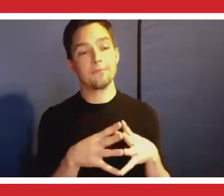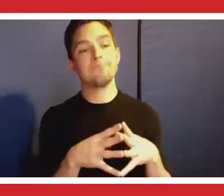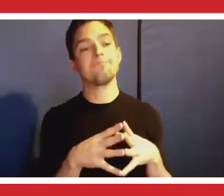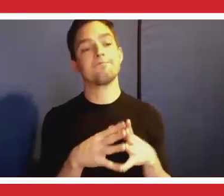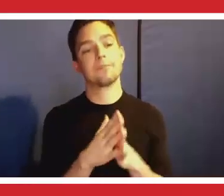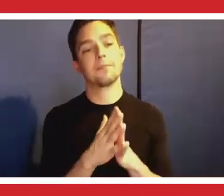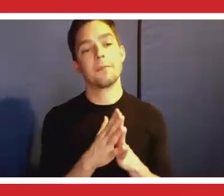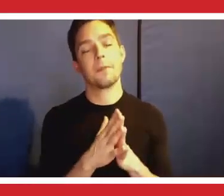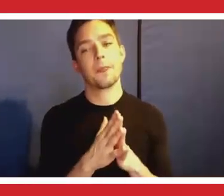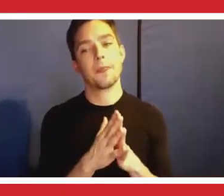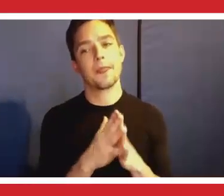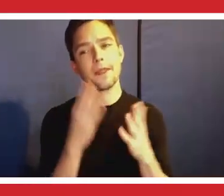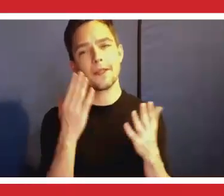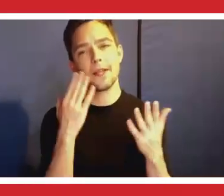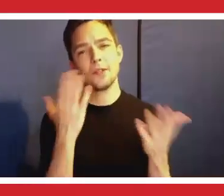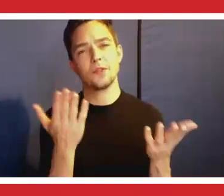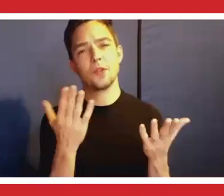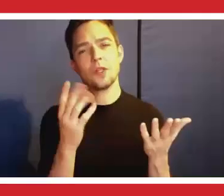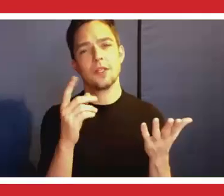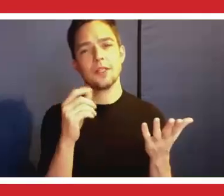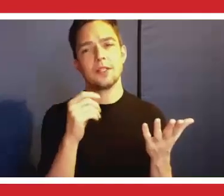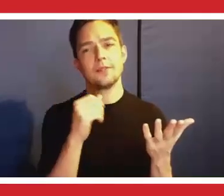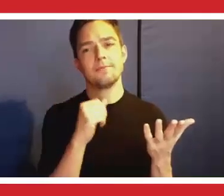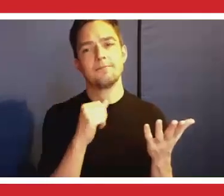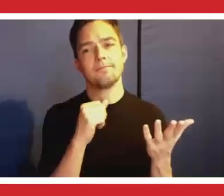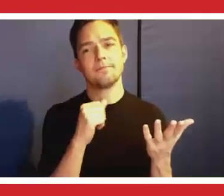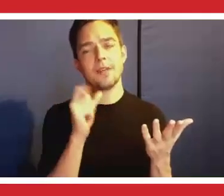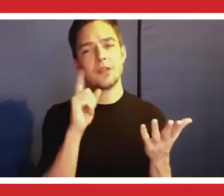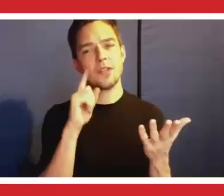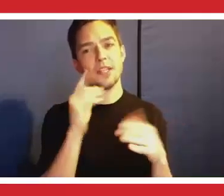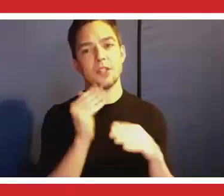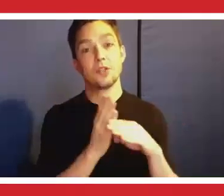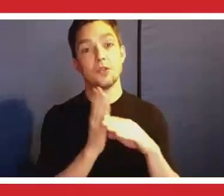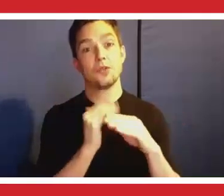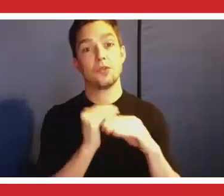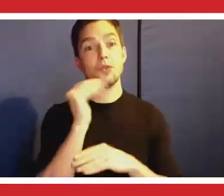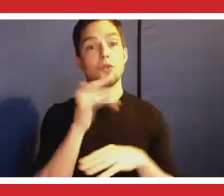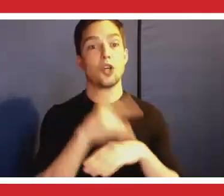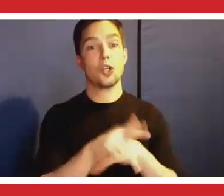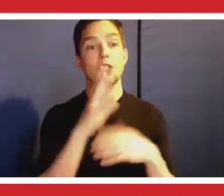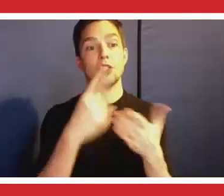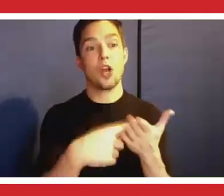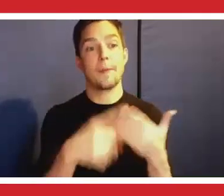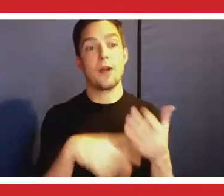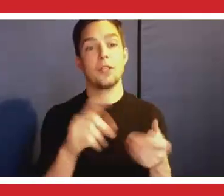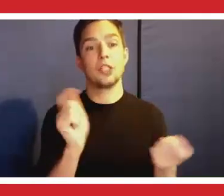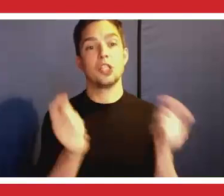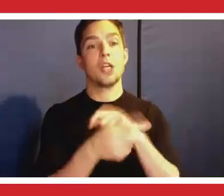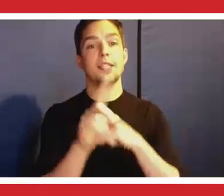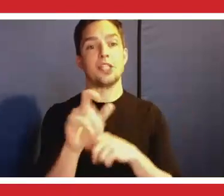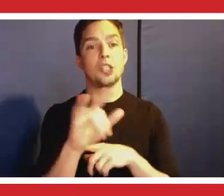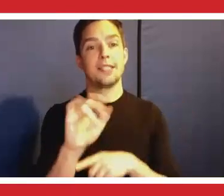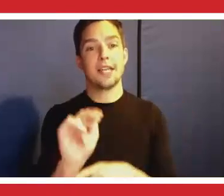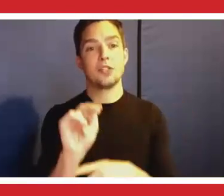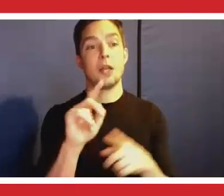I don't know. I don't think that it is too early to talk about digitalization. But when approaching